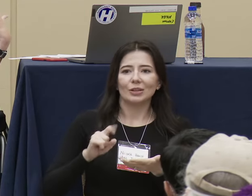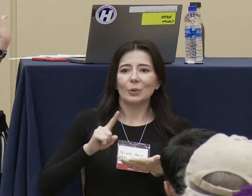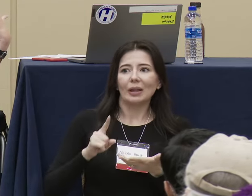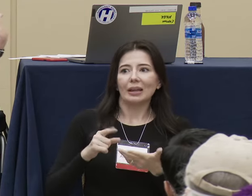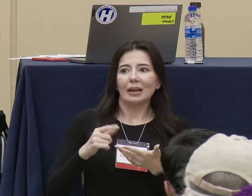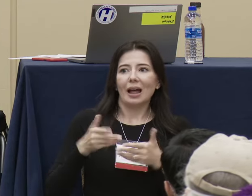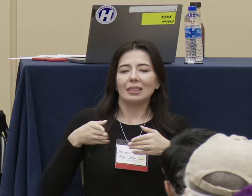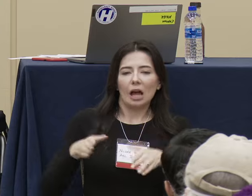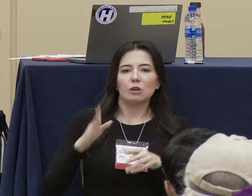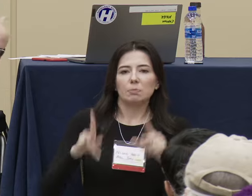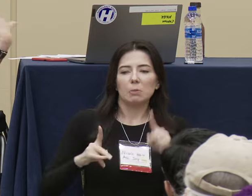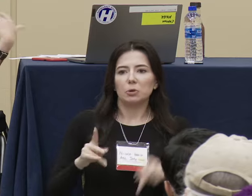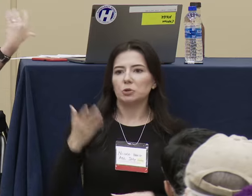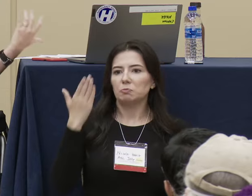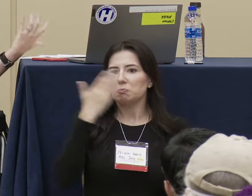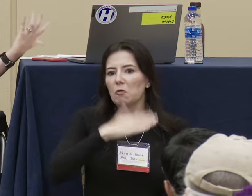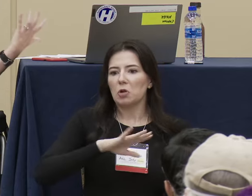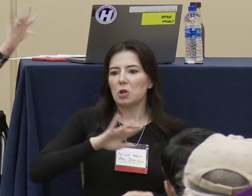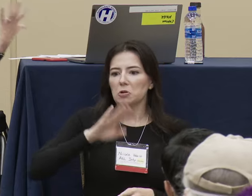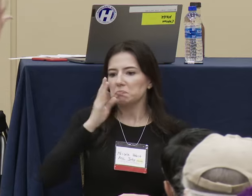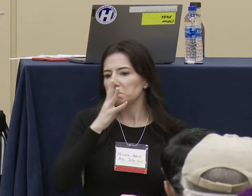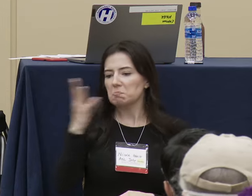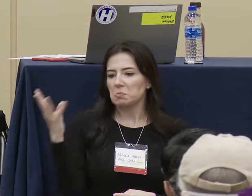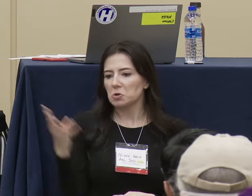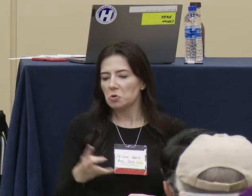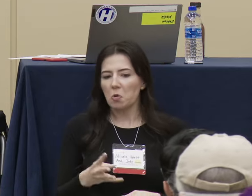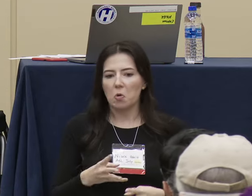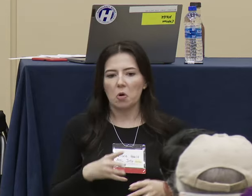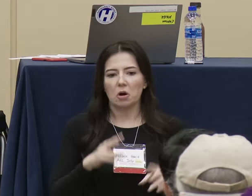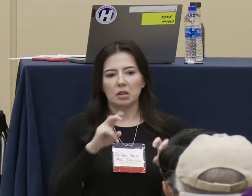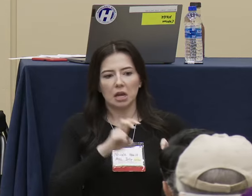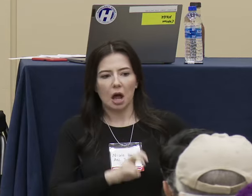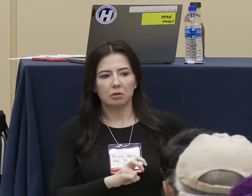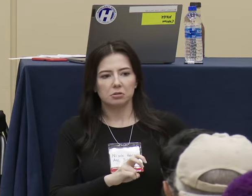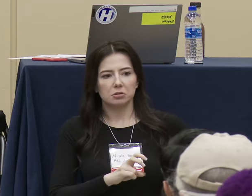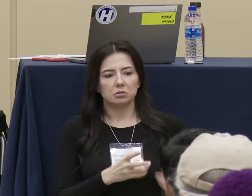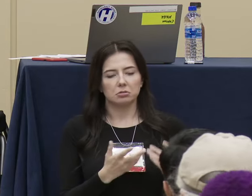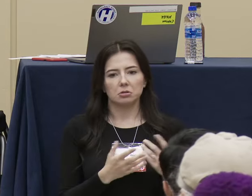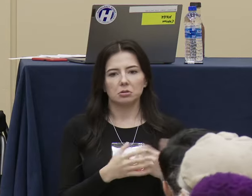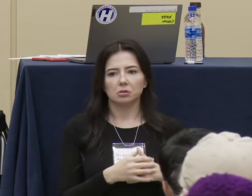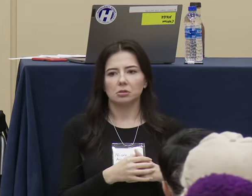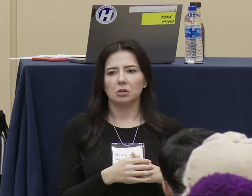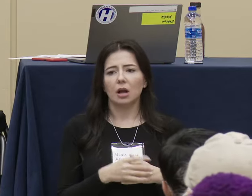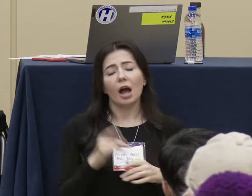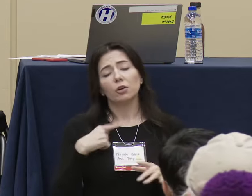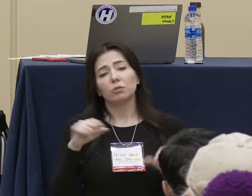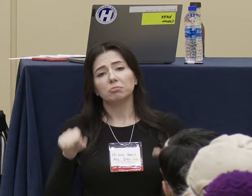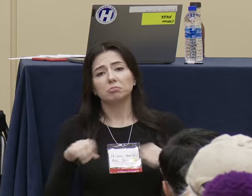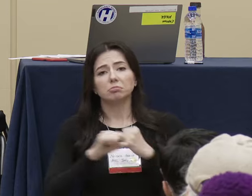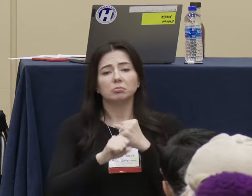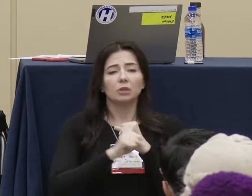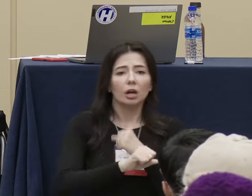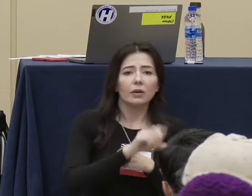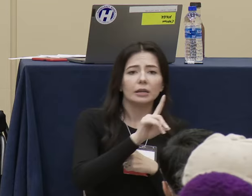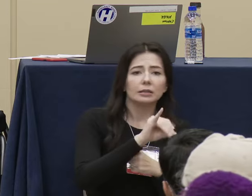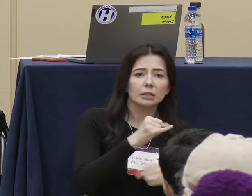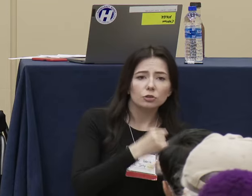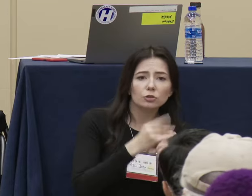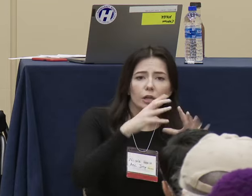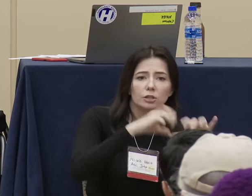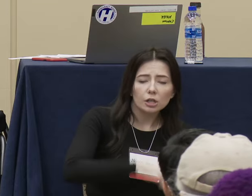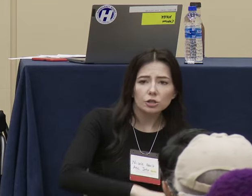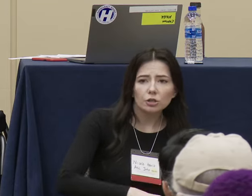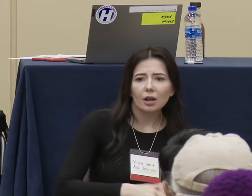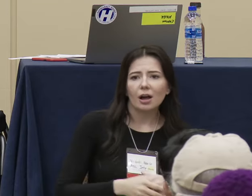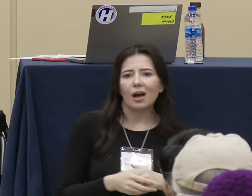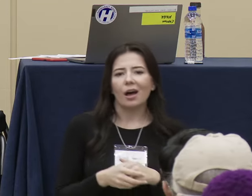about. So I promised that I would end, I could go on and on talking about other lessons of deinstitutionalization, but I promised that I would end a little